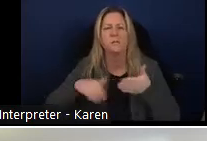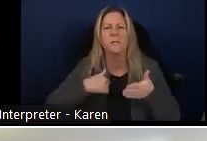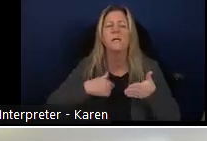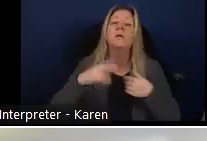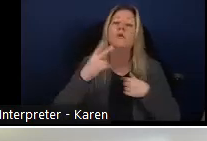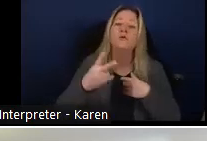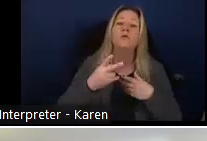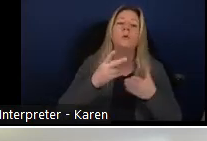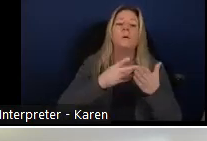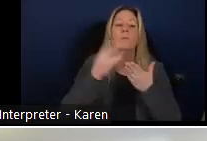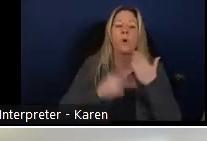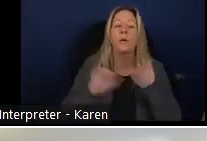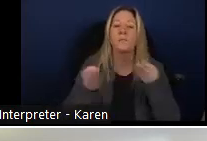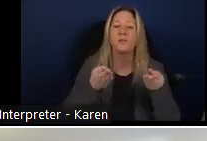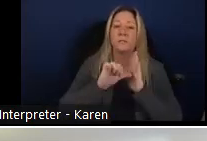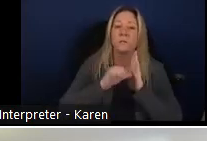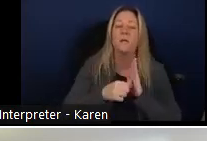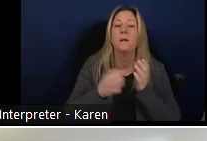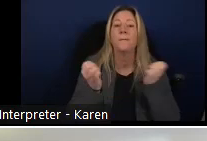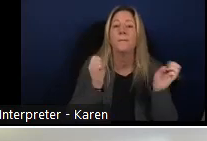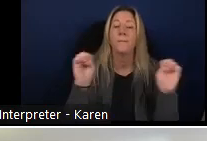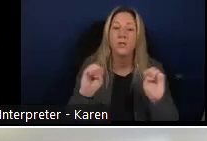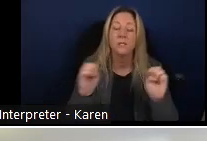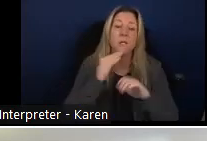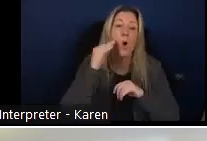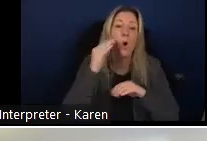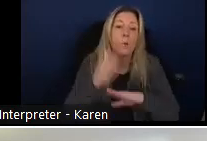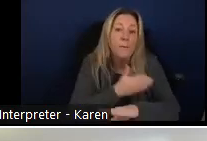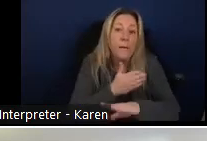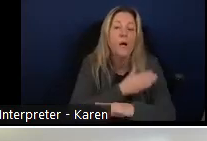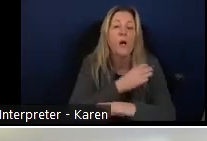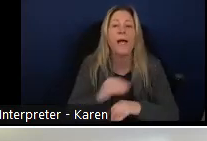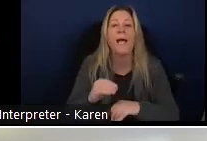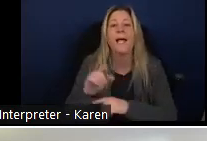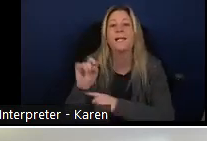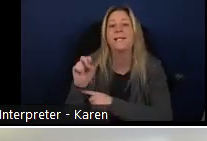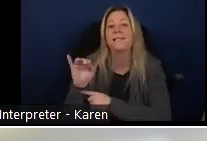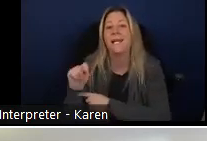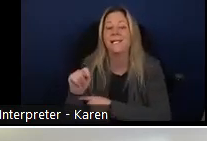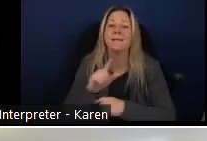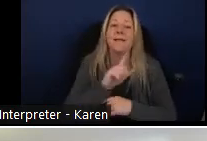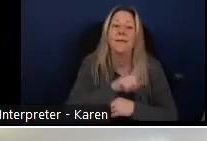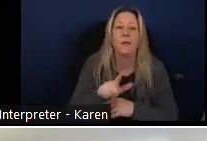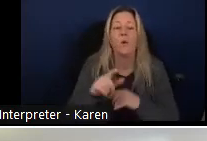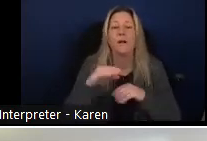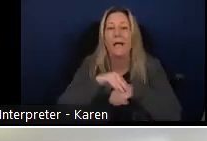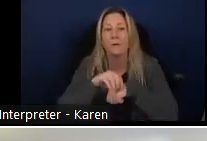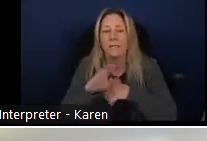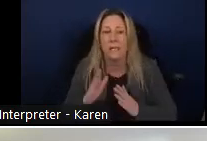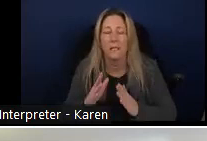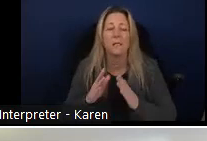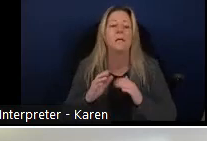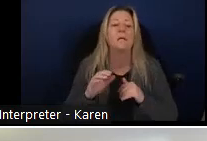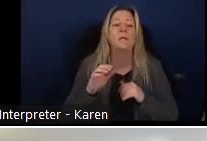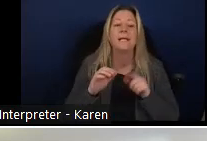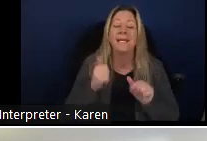service highlights our emergency home repair program and the tenant landlord counseling. The EHR program is